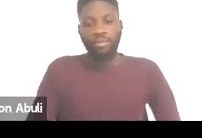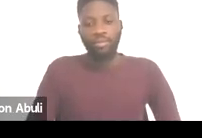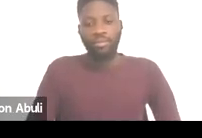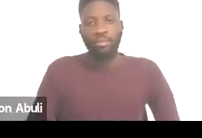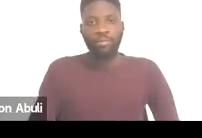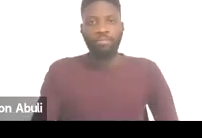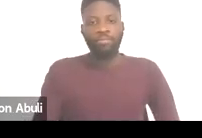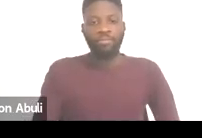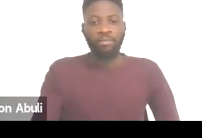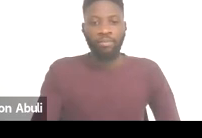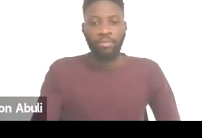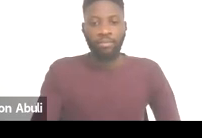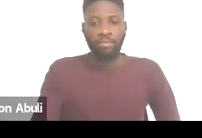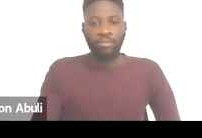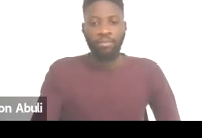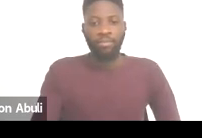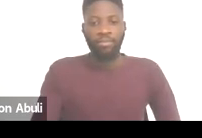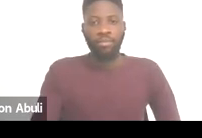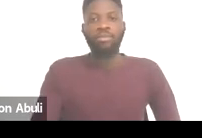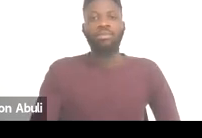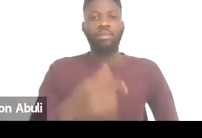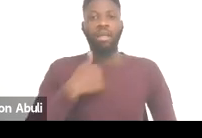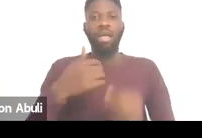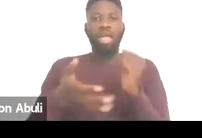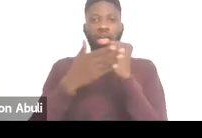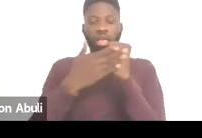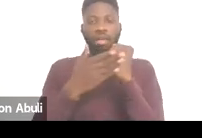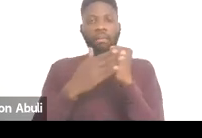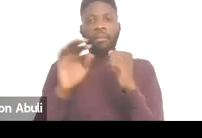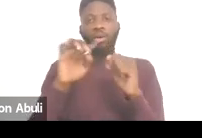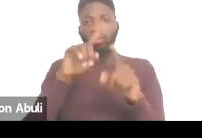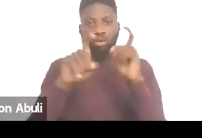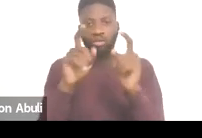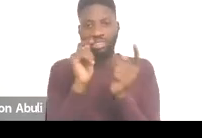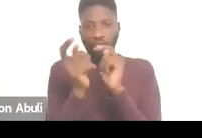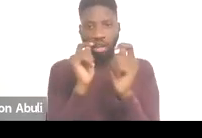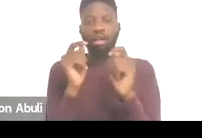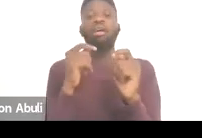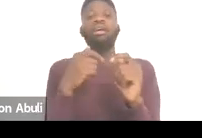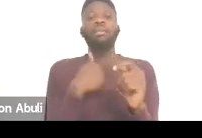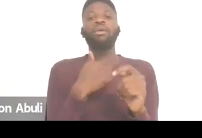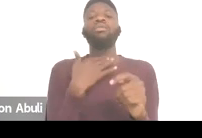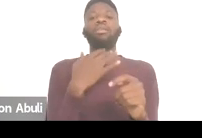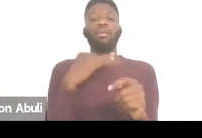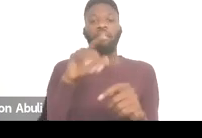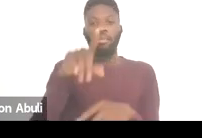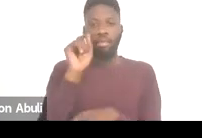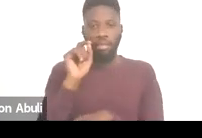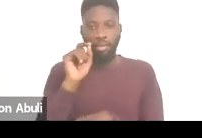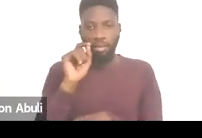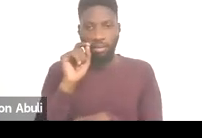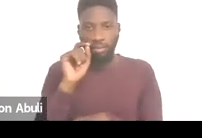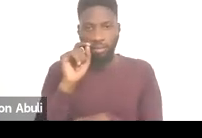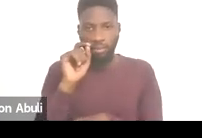Okay. Help you, Lucy, with the questions from the chat. Yes. Let me pick one from